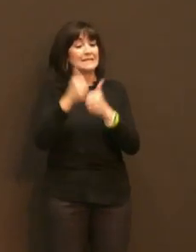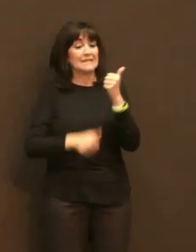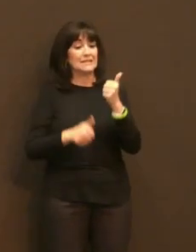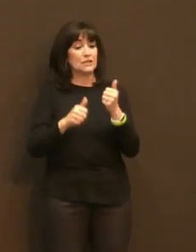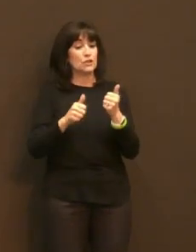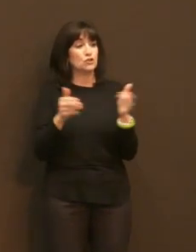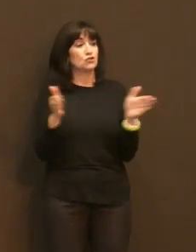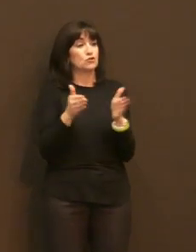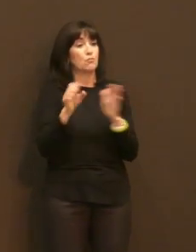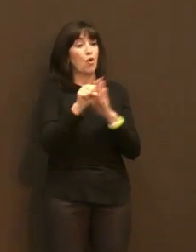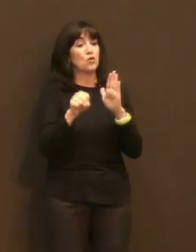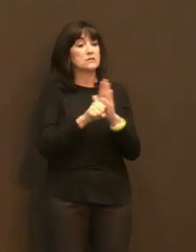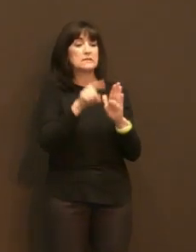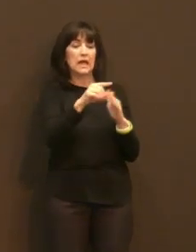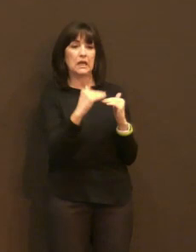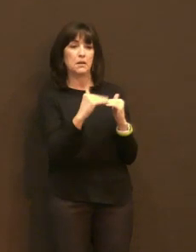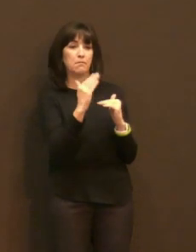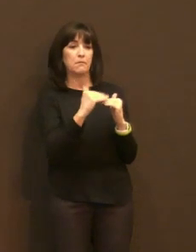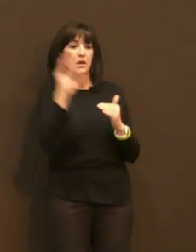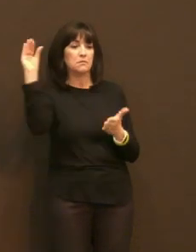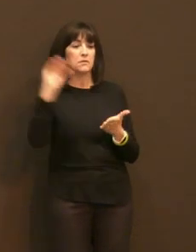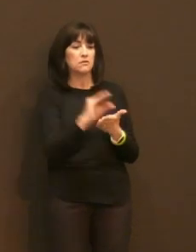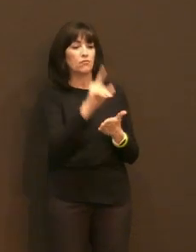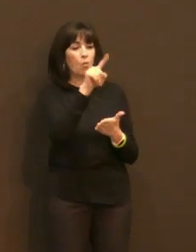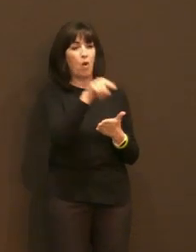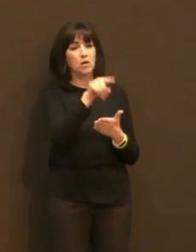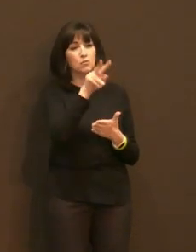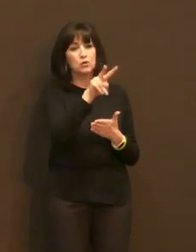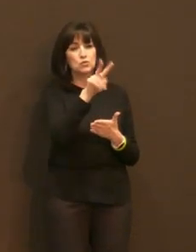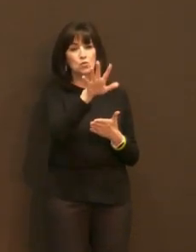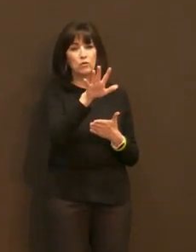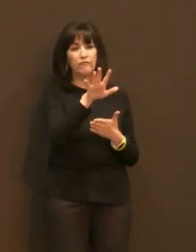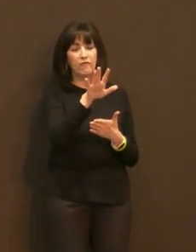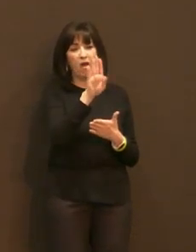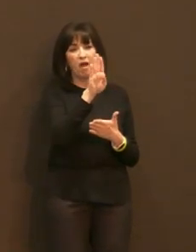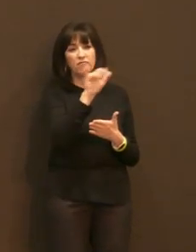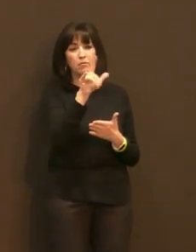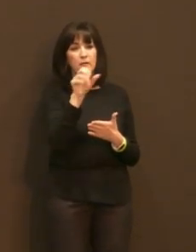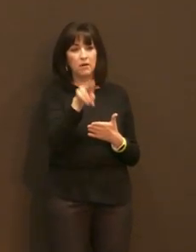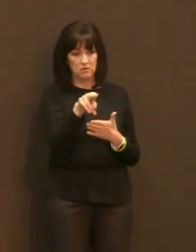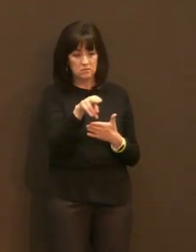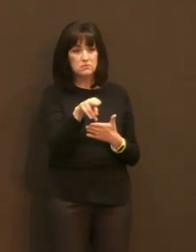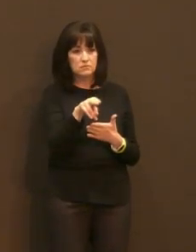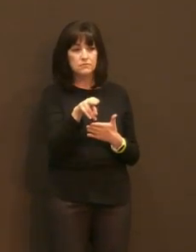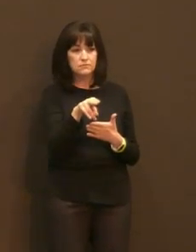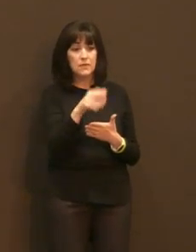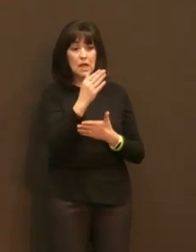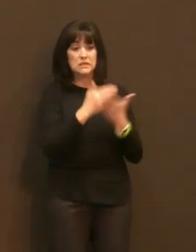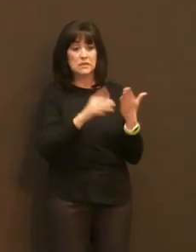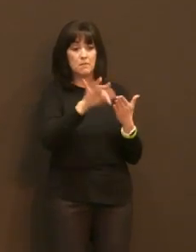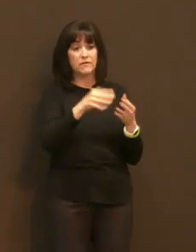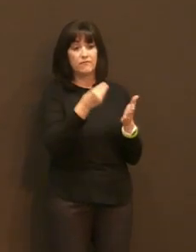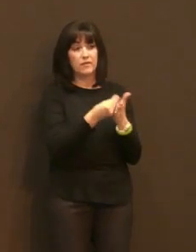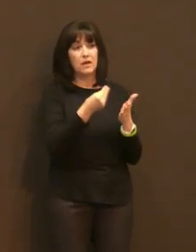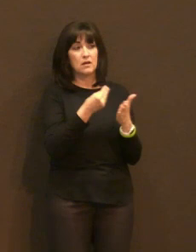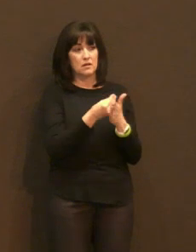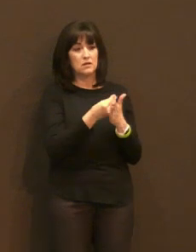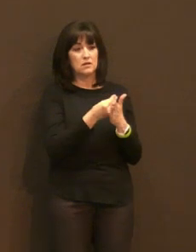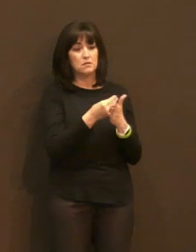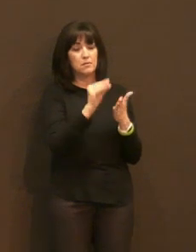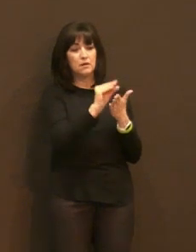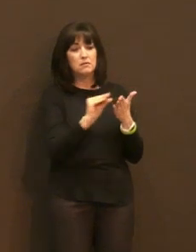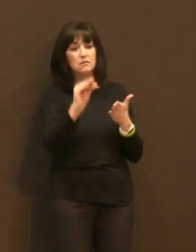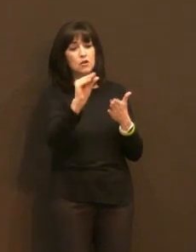was given a minimum of $1.25 billion, I think was the number, some of which had to go to the larger